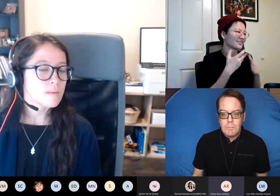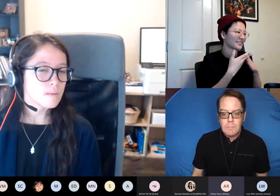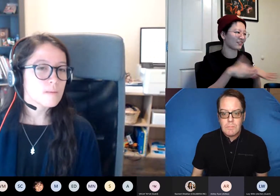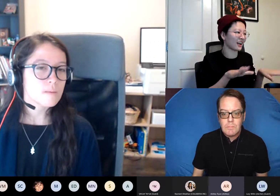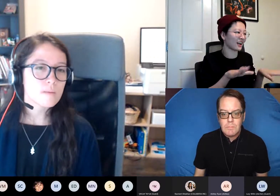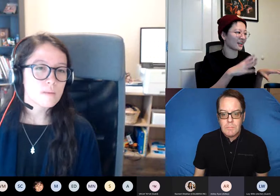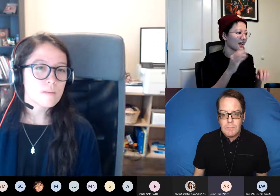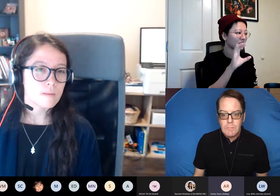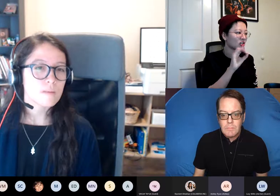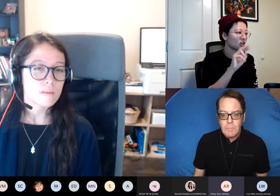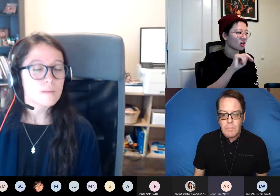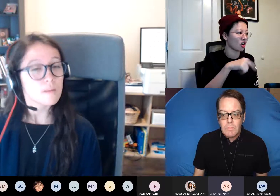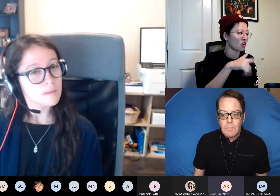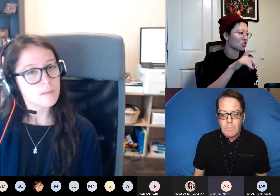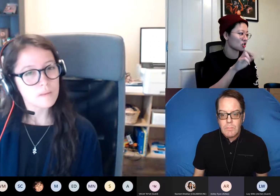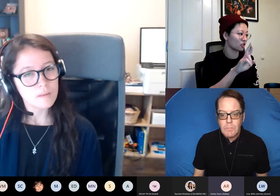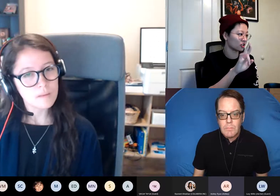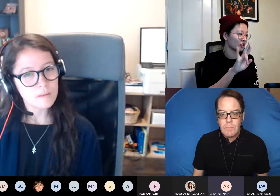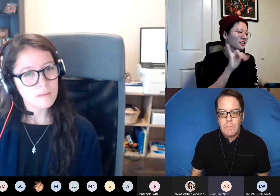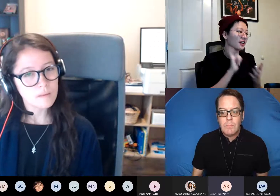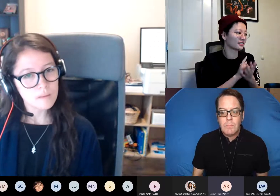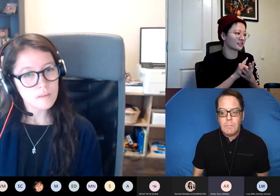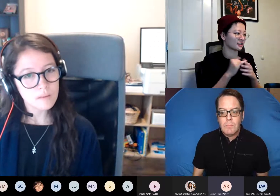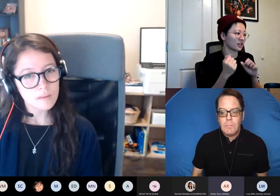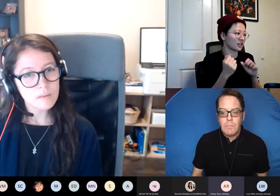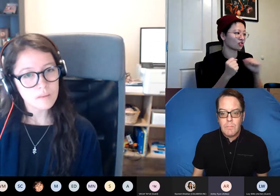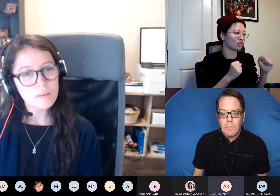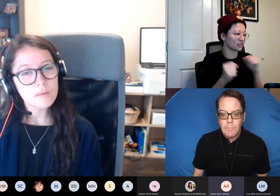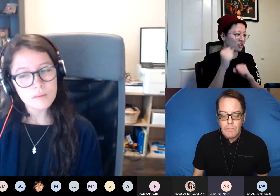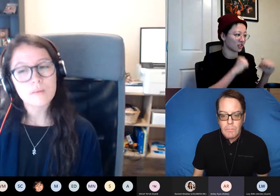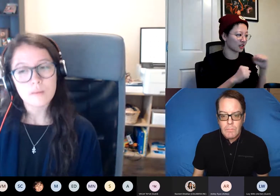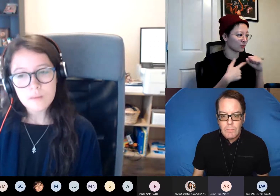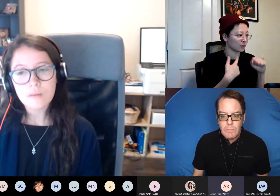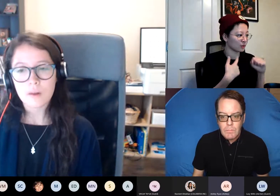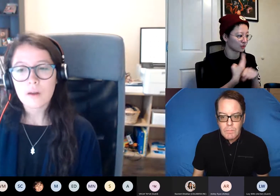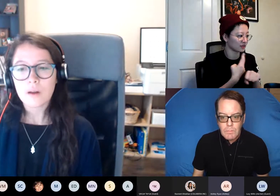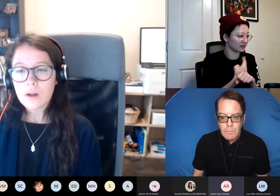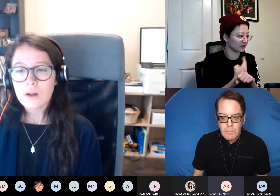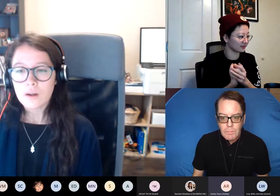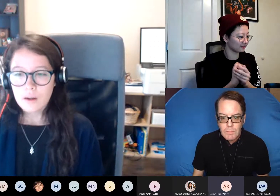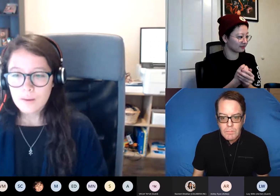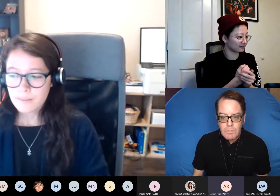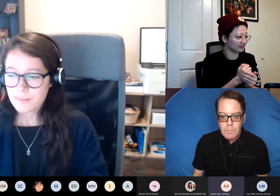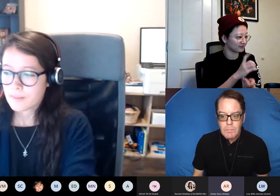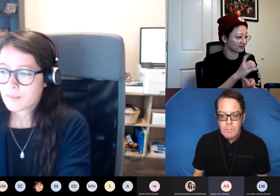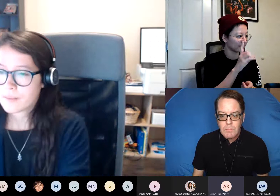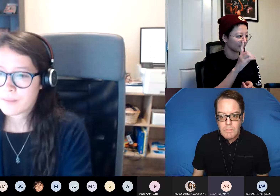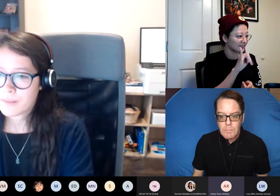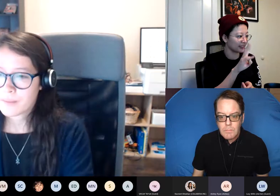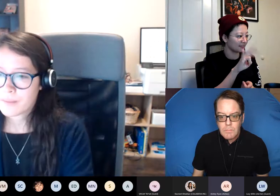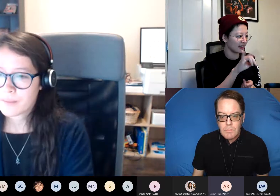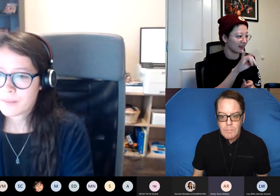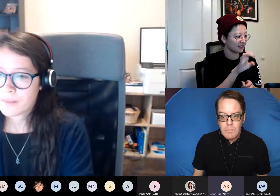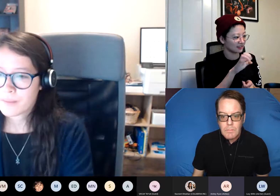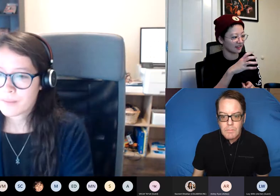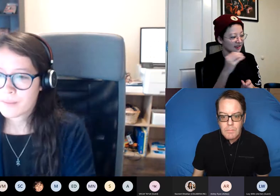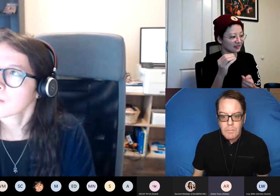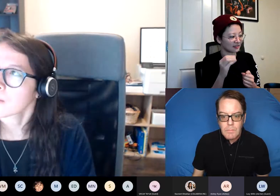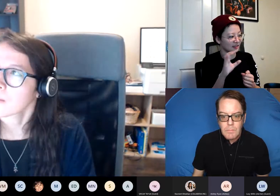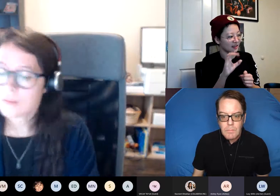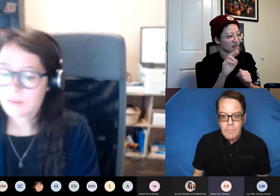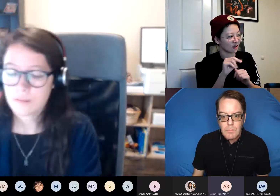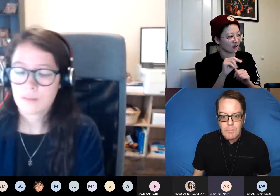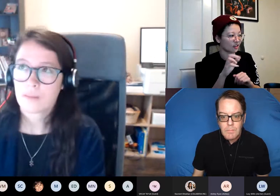that visual access, and then making sure that the room is accessible for those who may be deaf and use wheelchairs. So it's more of a divide